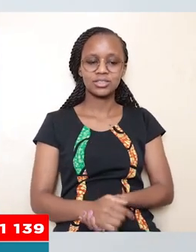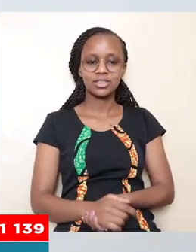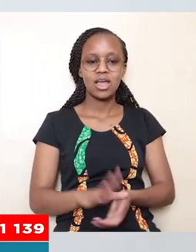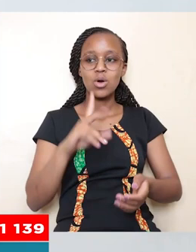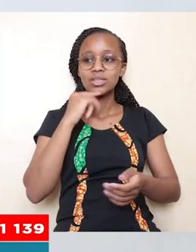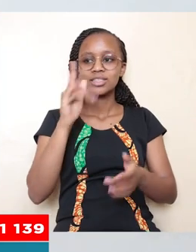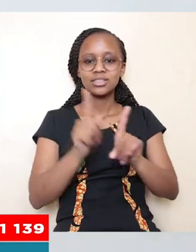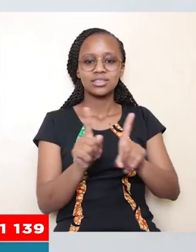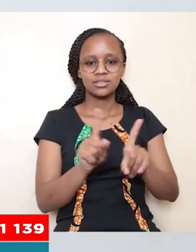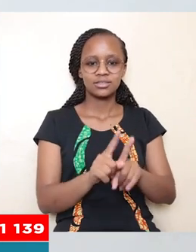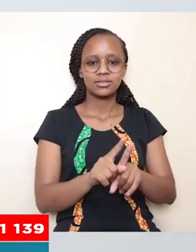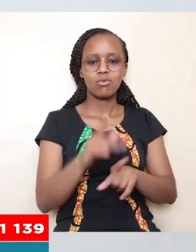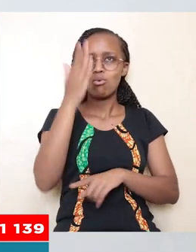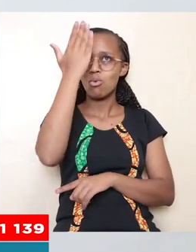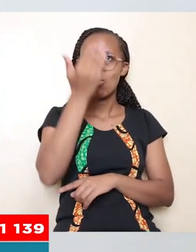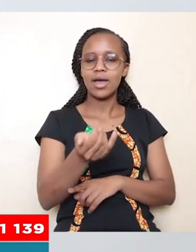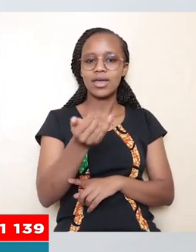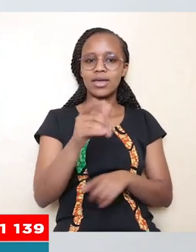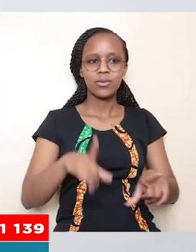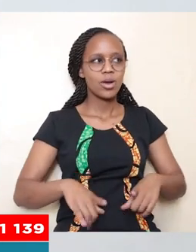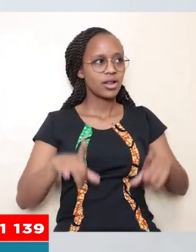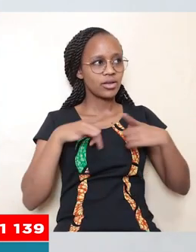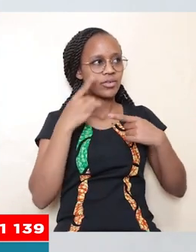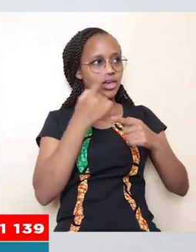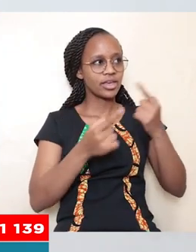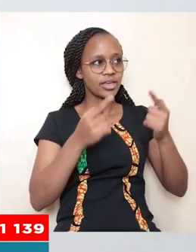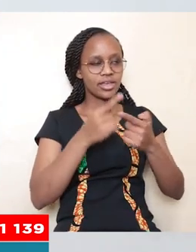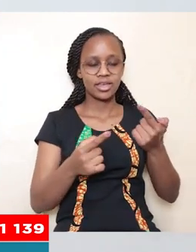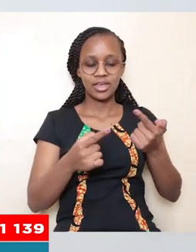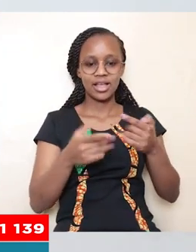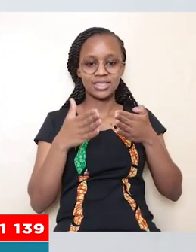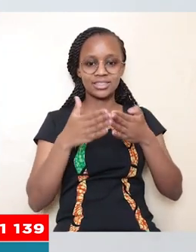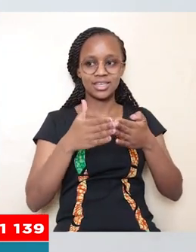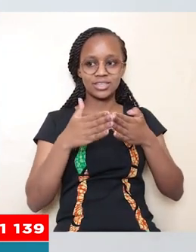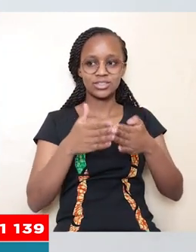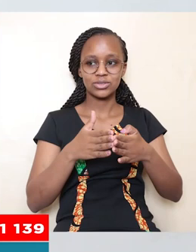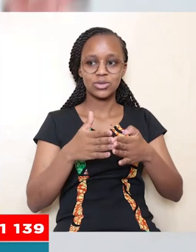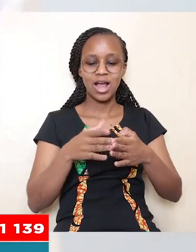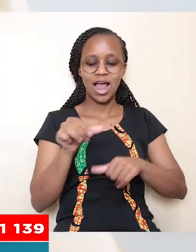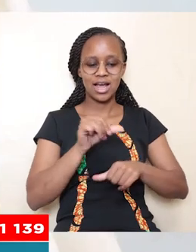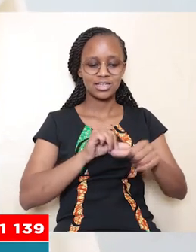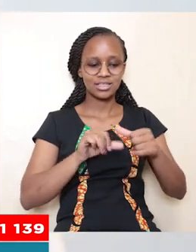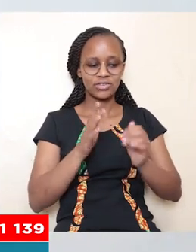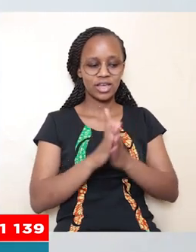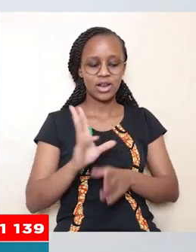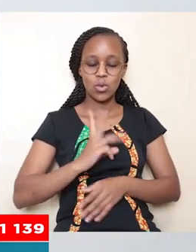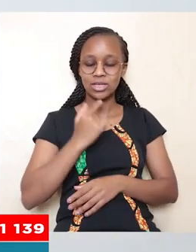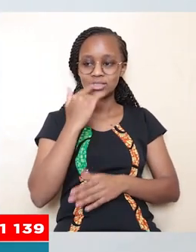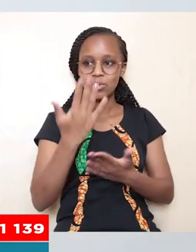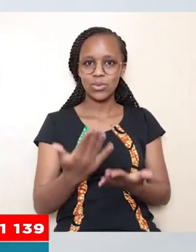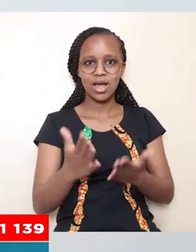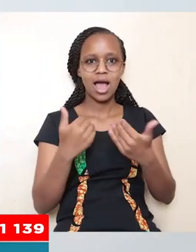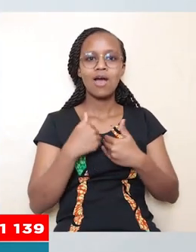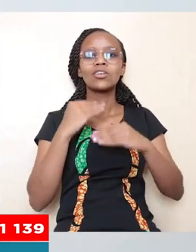And we are saying this because we are living at the age of sexual perversions. And we say, and